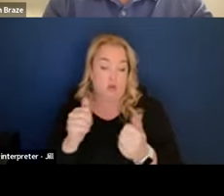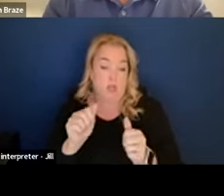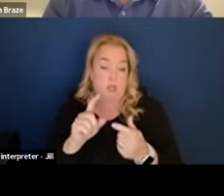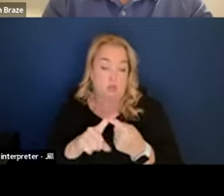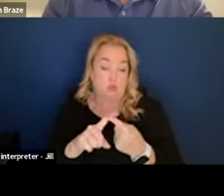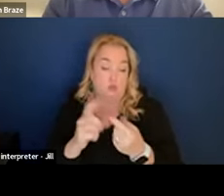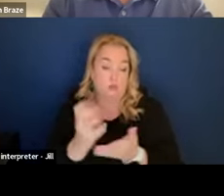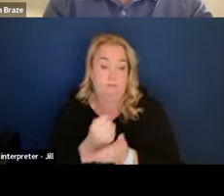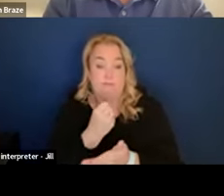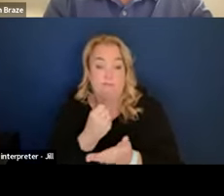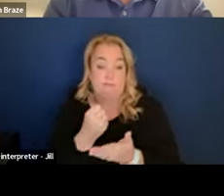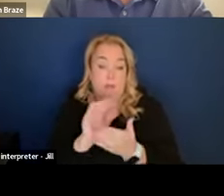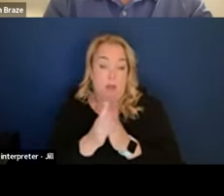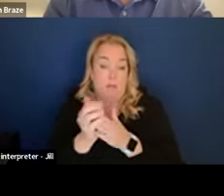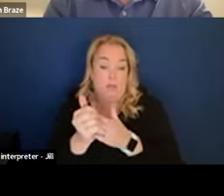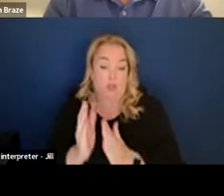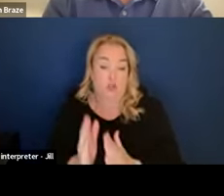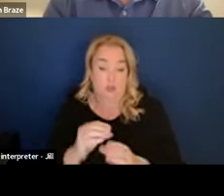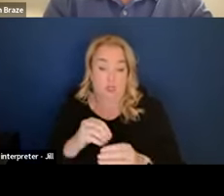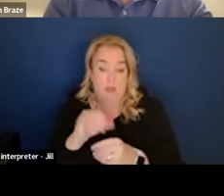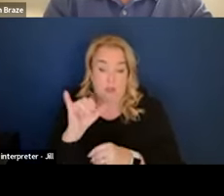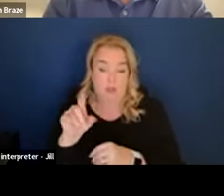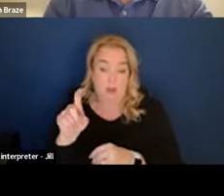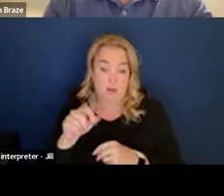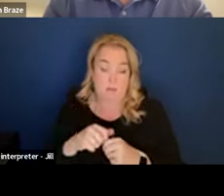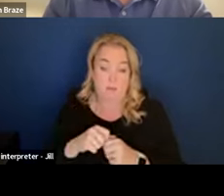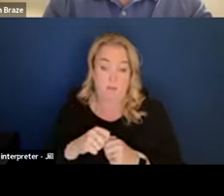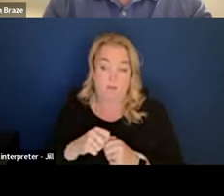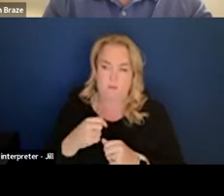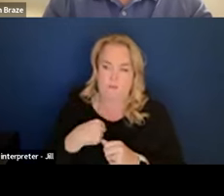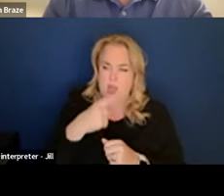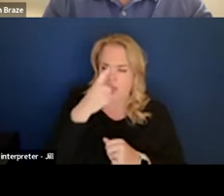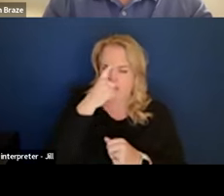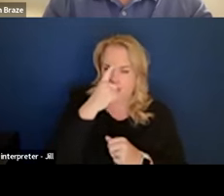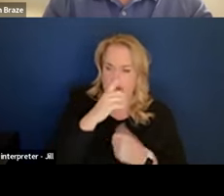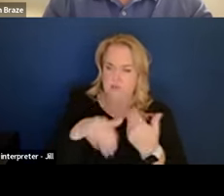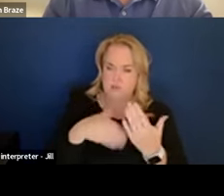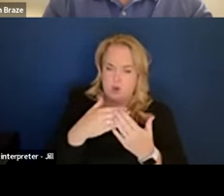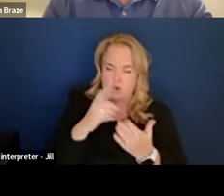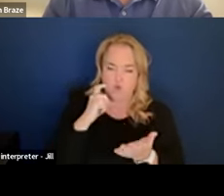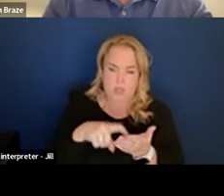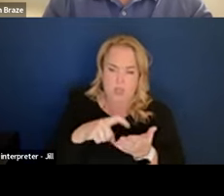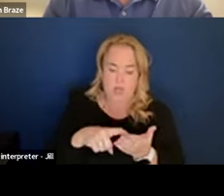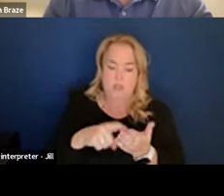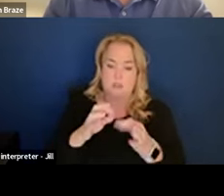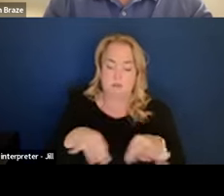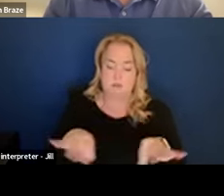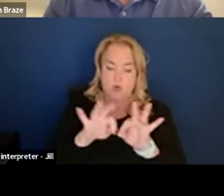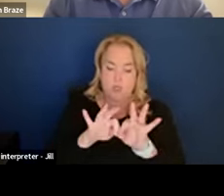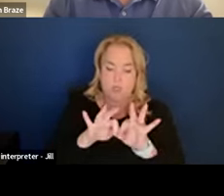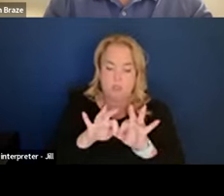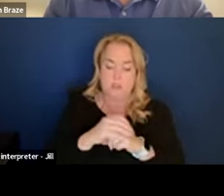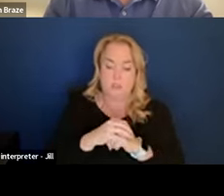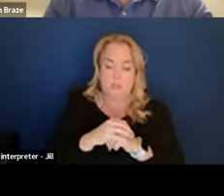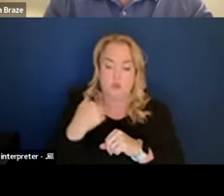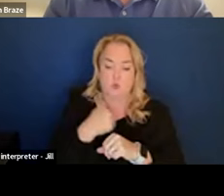that and be kind of a leader in climate and sustainability? I think we all recognize the importance. You know,